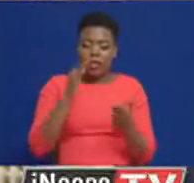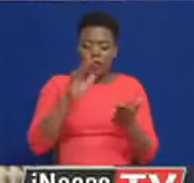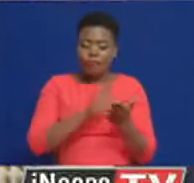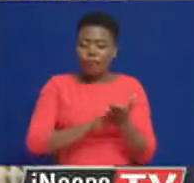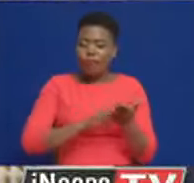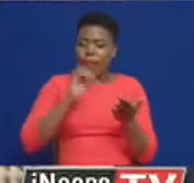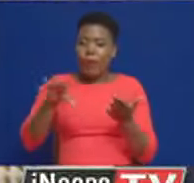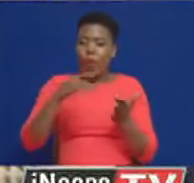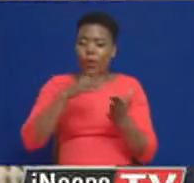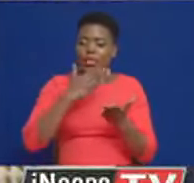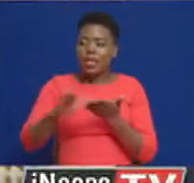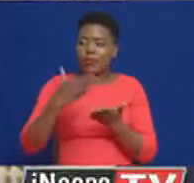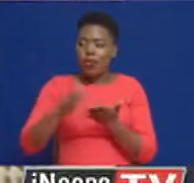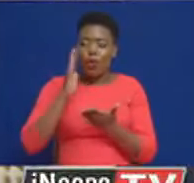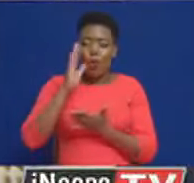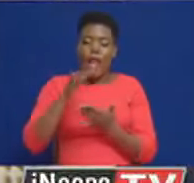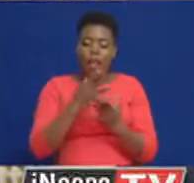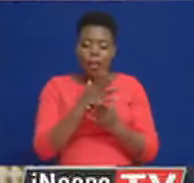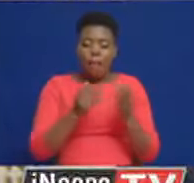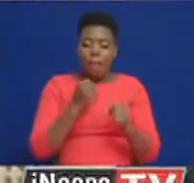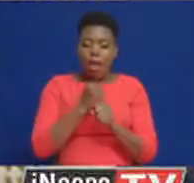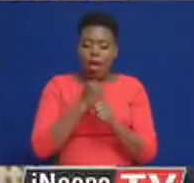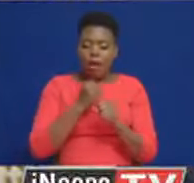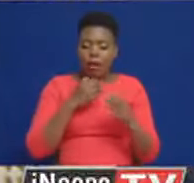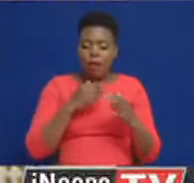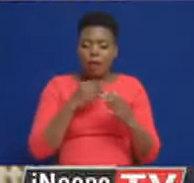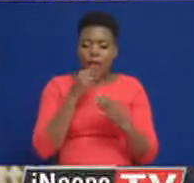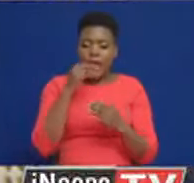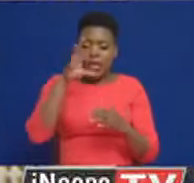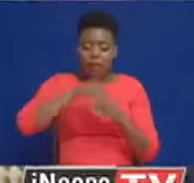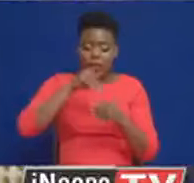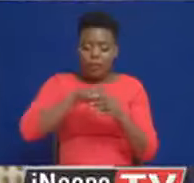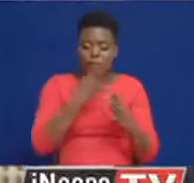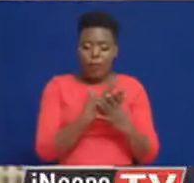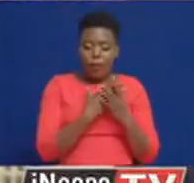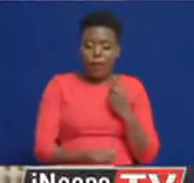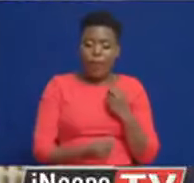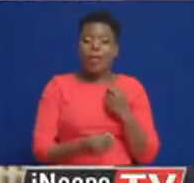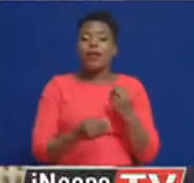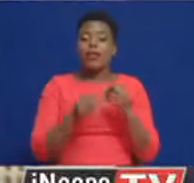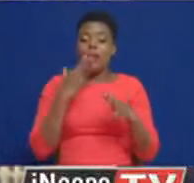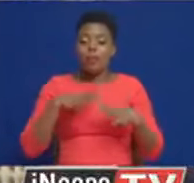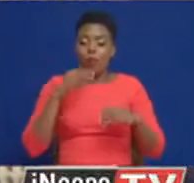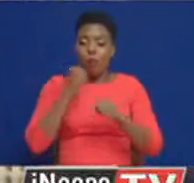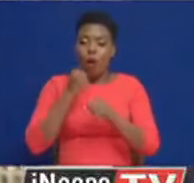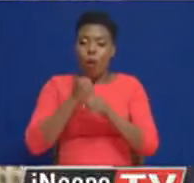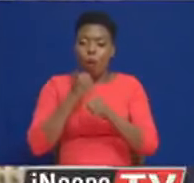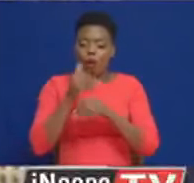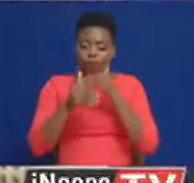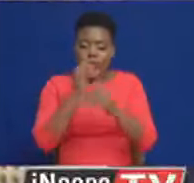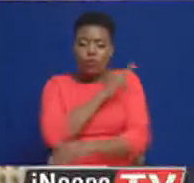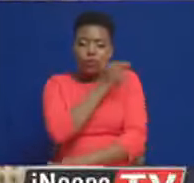of the exemptions will discourage investments in the construction of specialized hospitals, and this will also